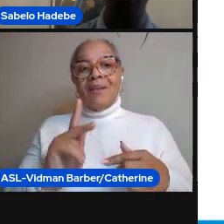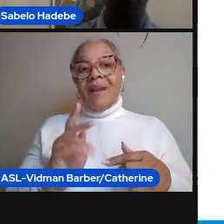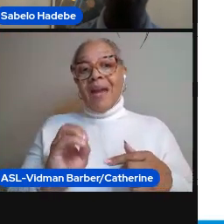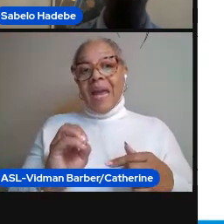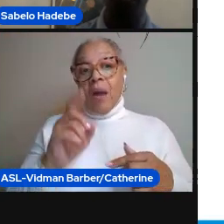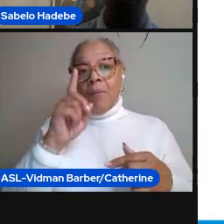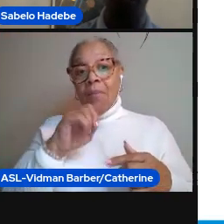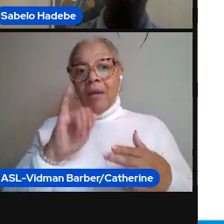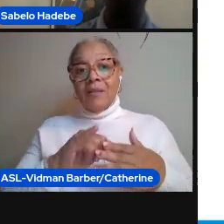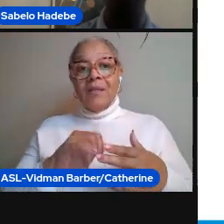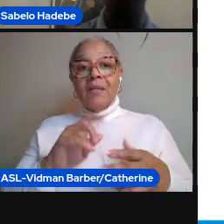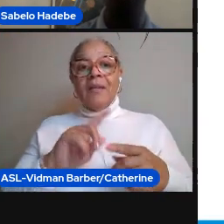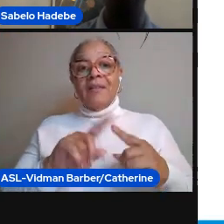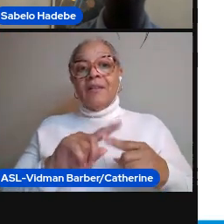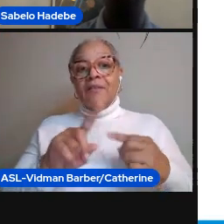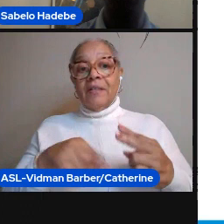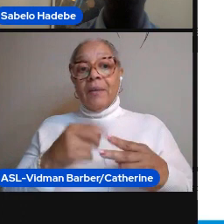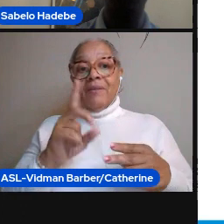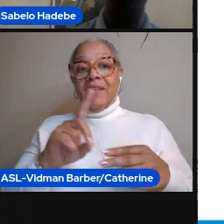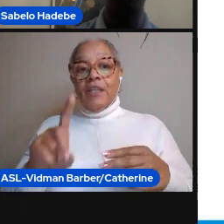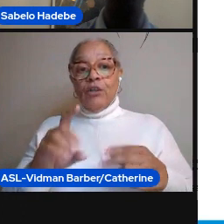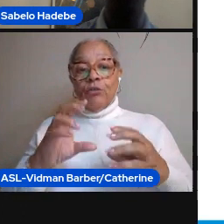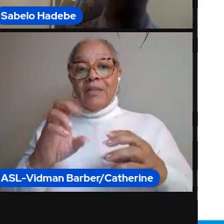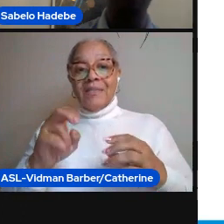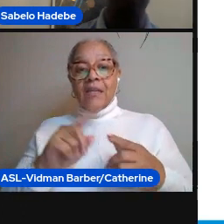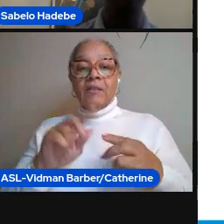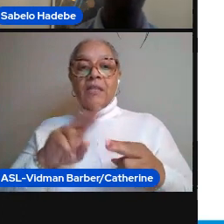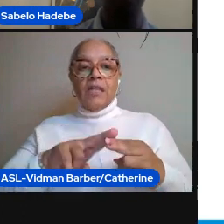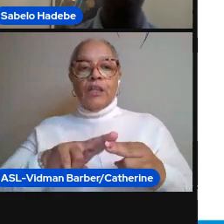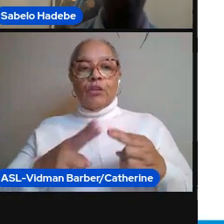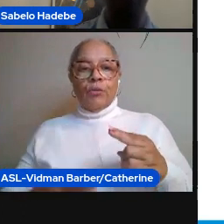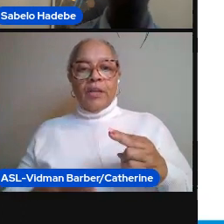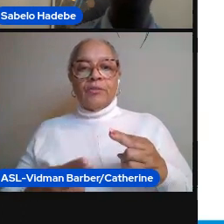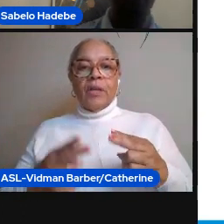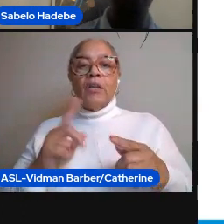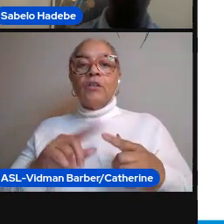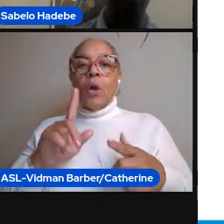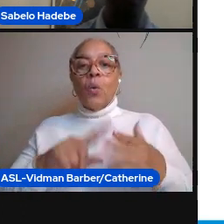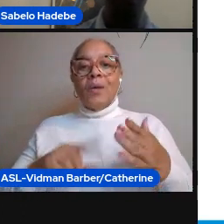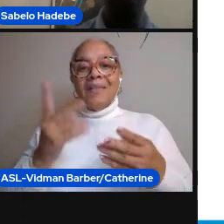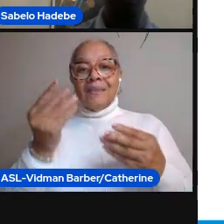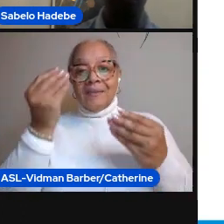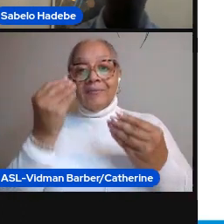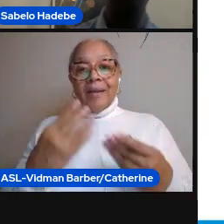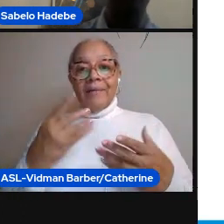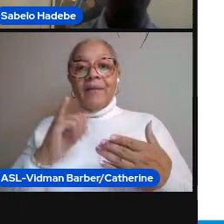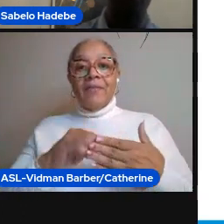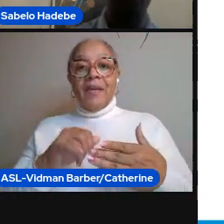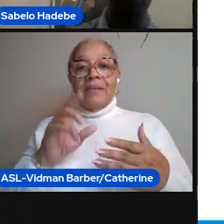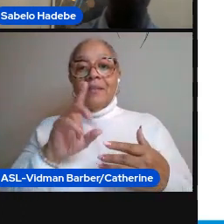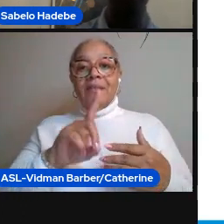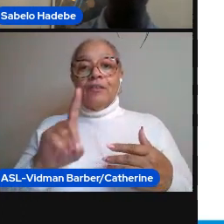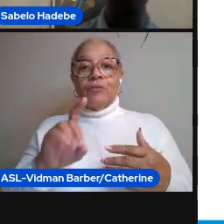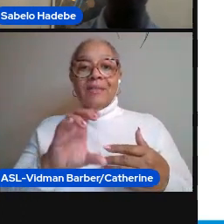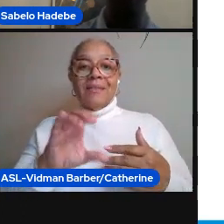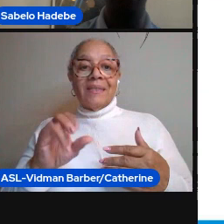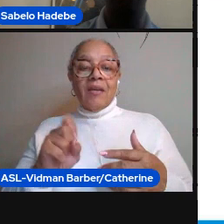cells, there is this reduction in Th2. So what it's telling us is that these dendritic cells can